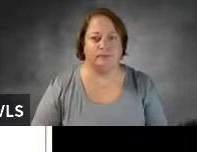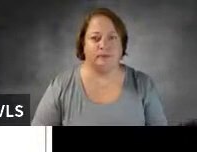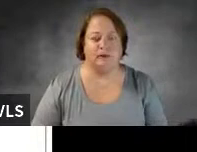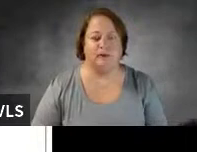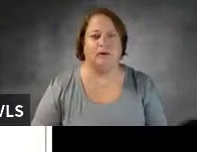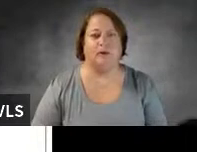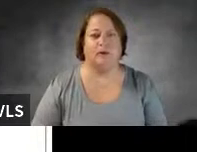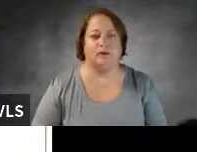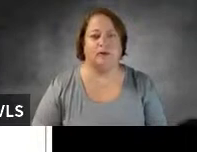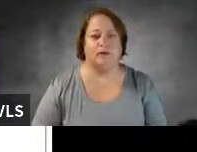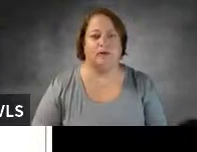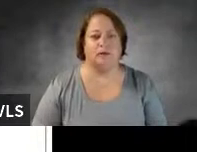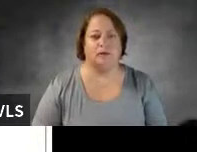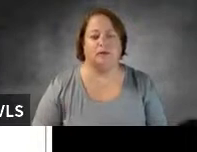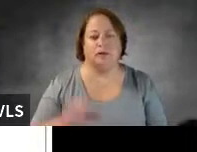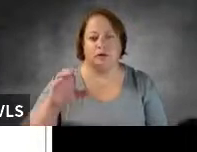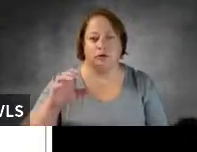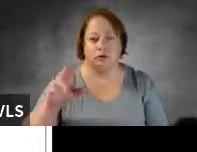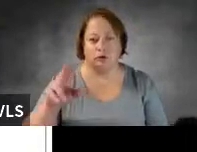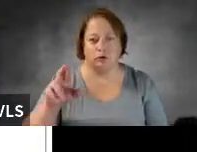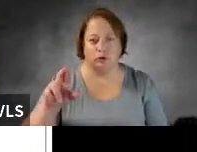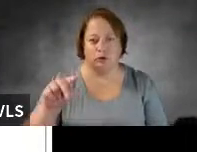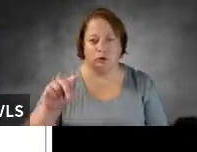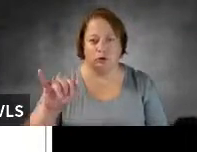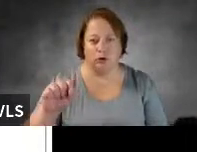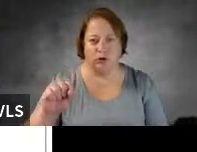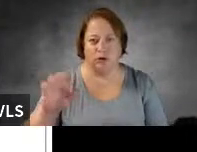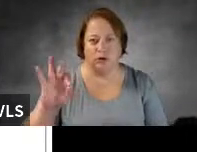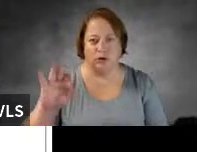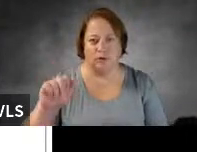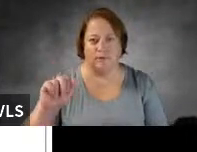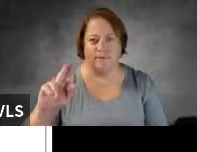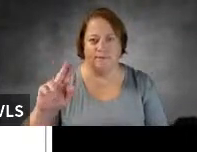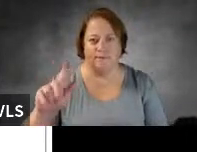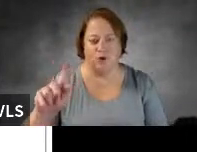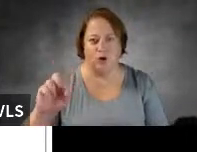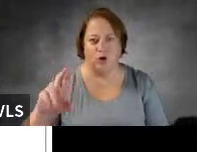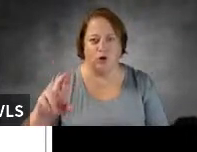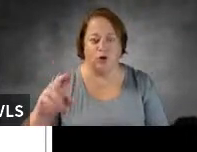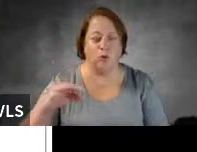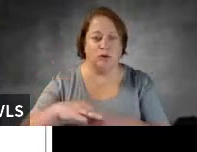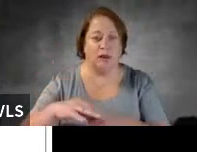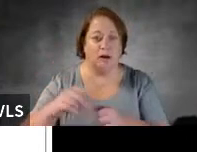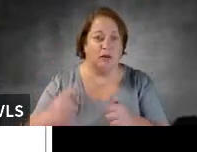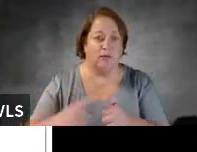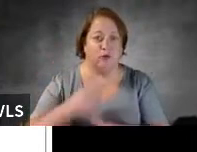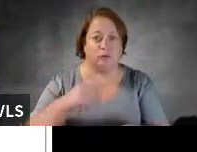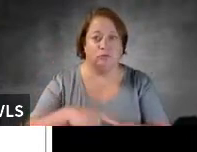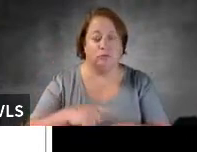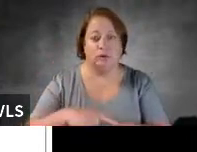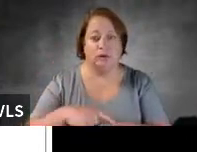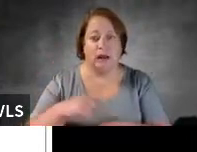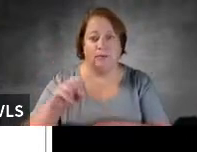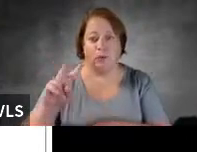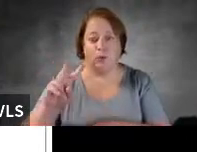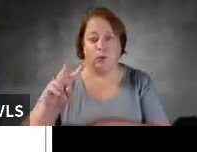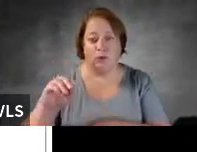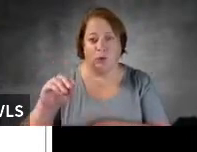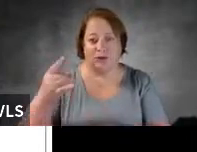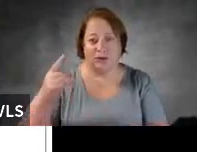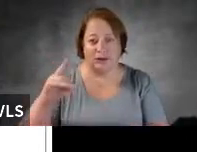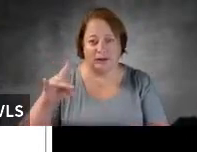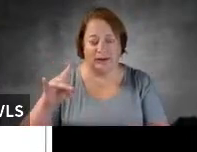Next is Curtis Faulkner. Curtis was elected first time to the SSD Board of Education in